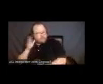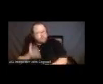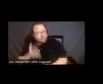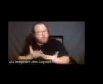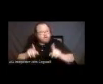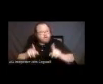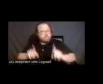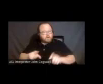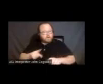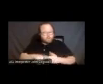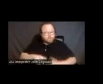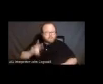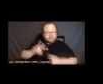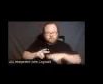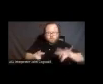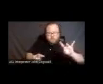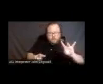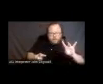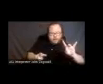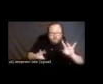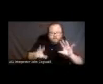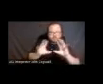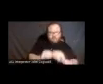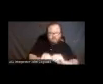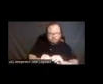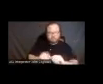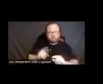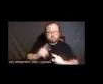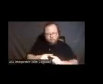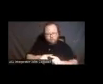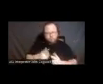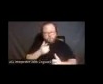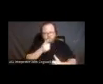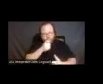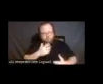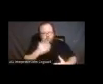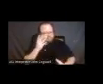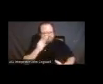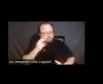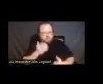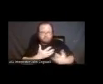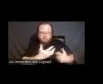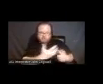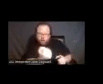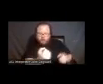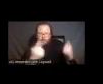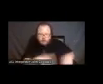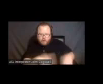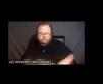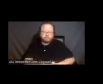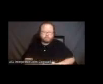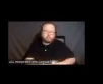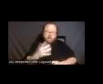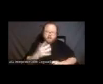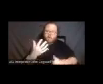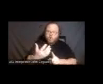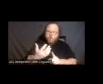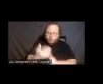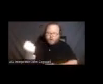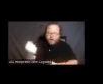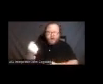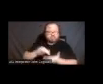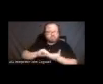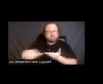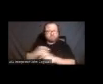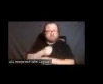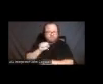sessions to suicide loss survivors through community-based clinicians trained in suicide bereavement. Applications are